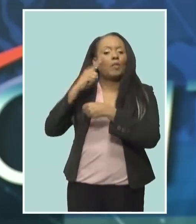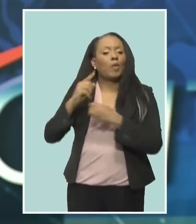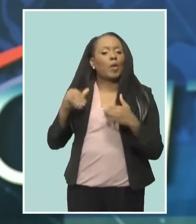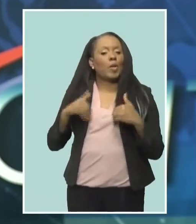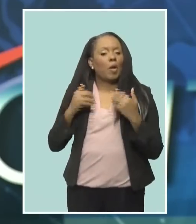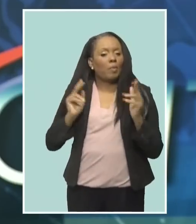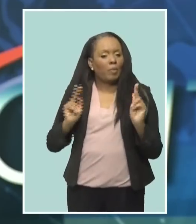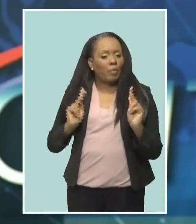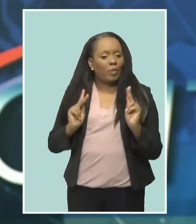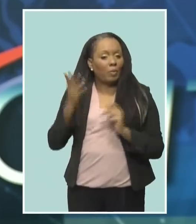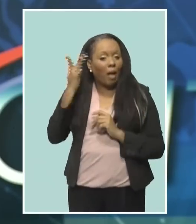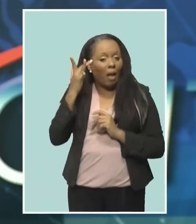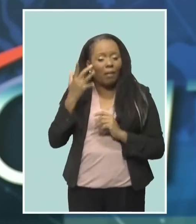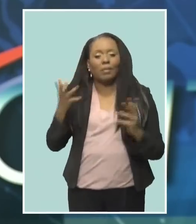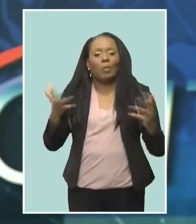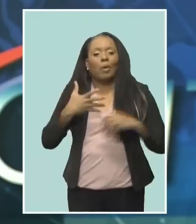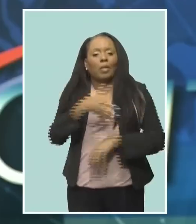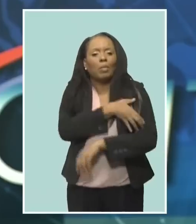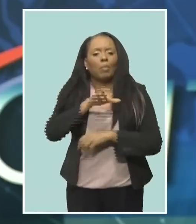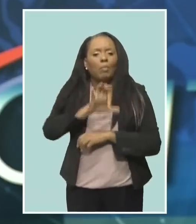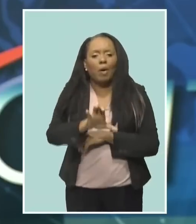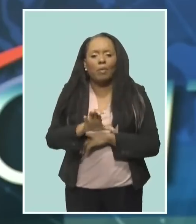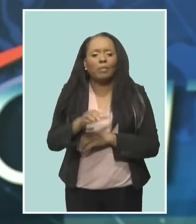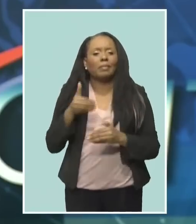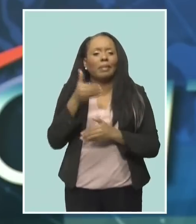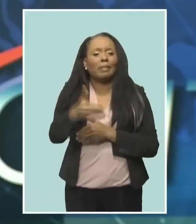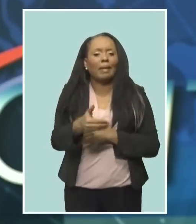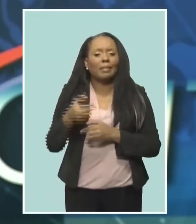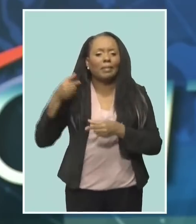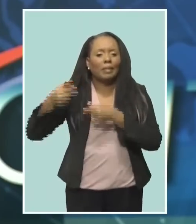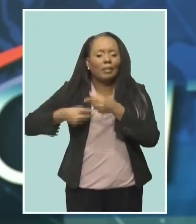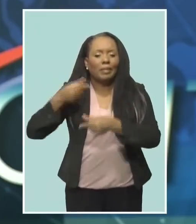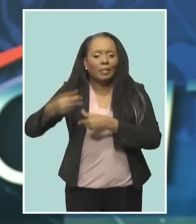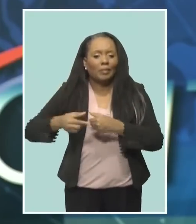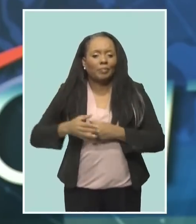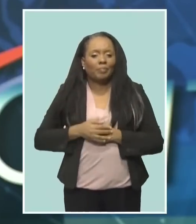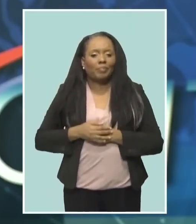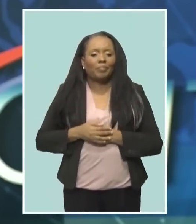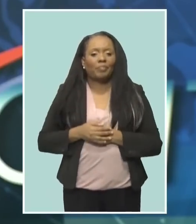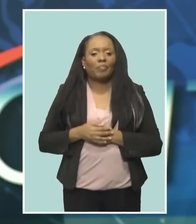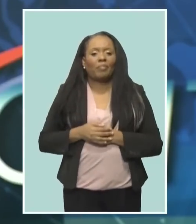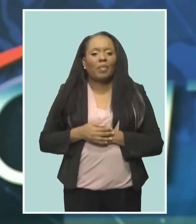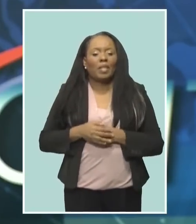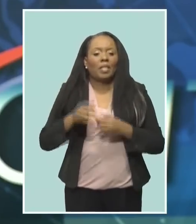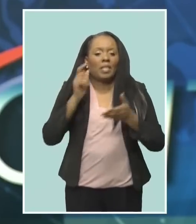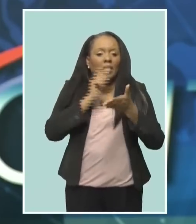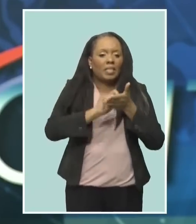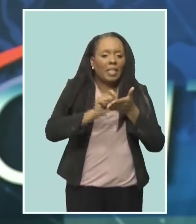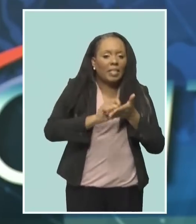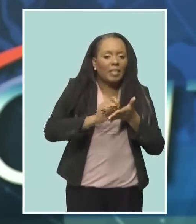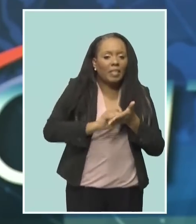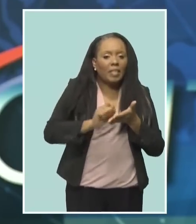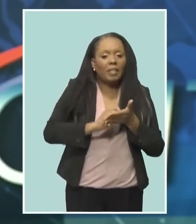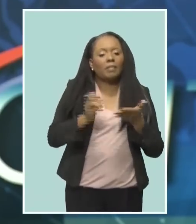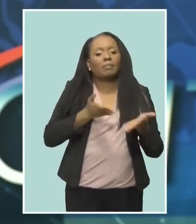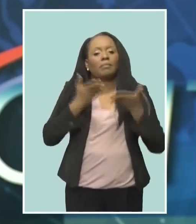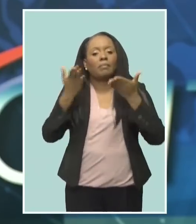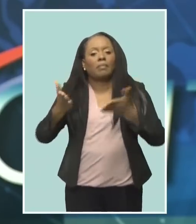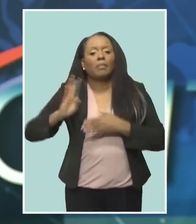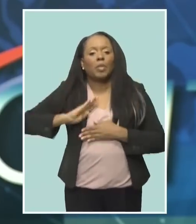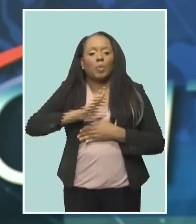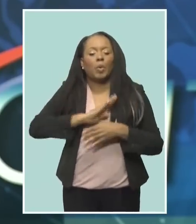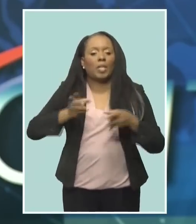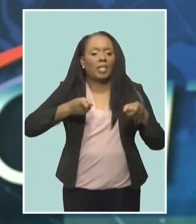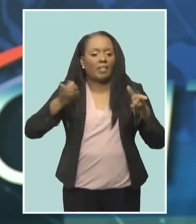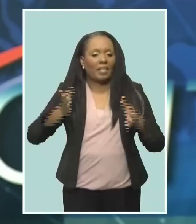empowering the next generation of members. The revelation from Secretary to the Board of Directors, Irene Sandiford Garner. She was addressing